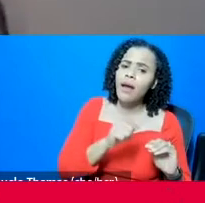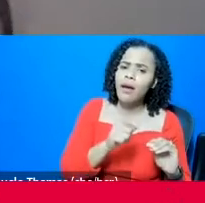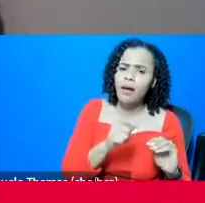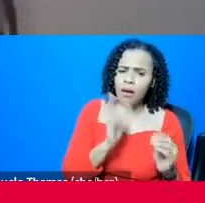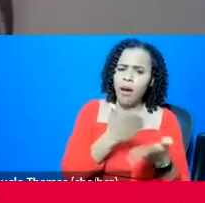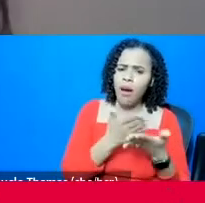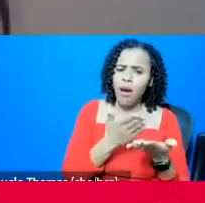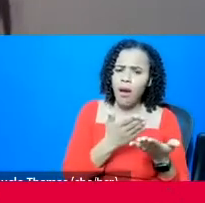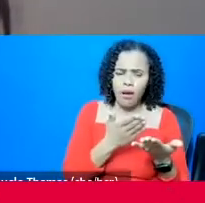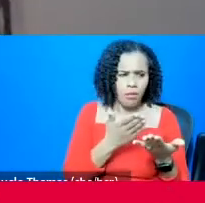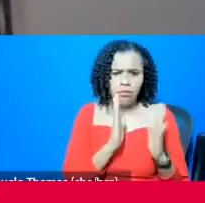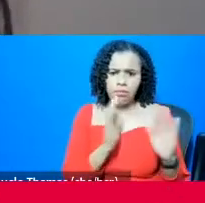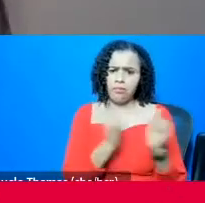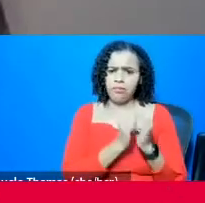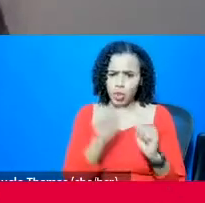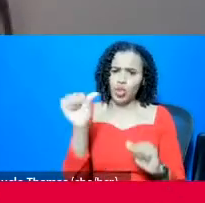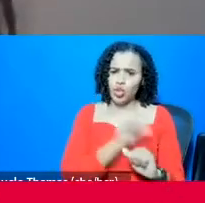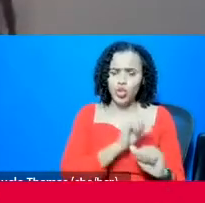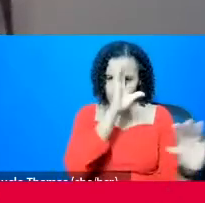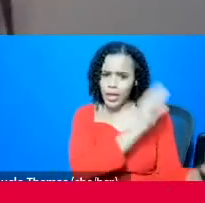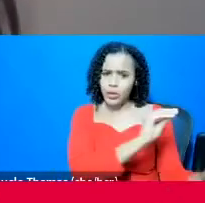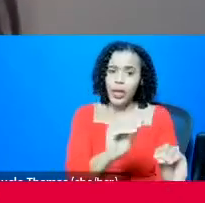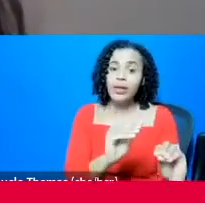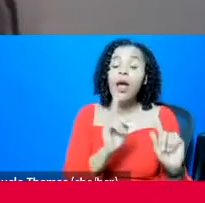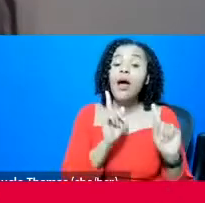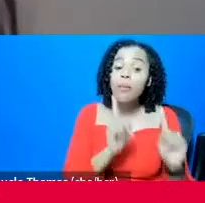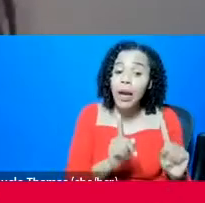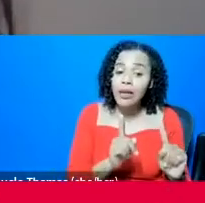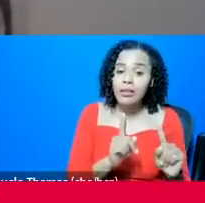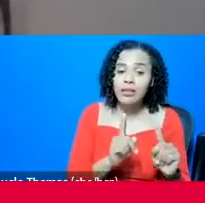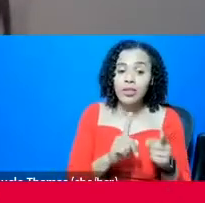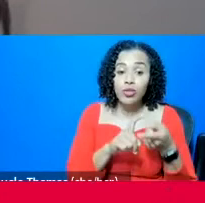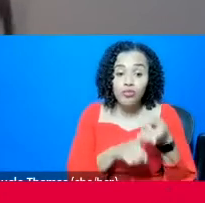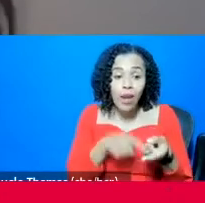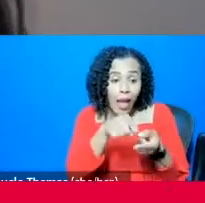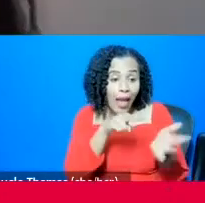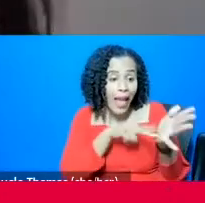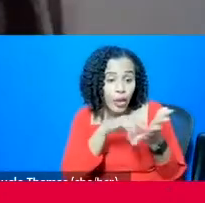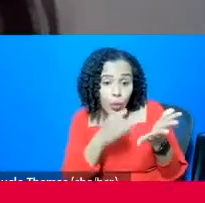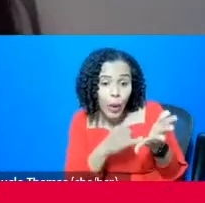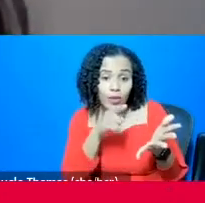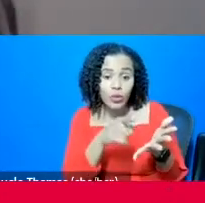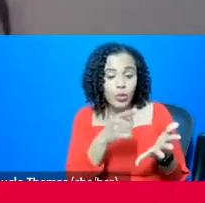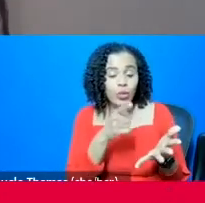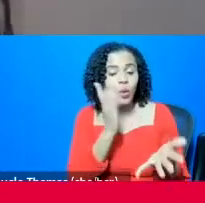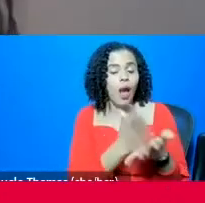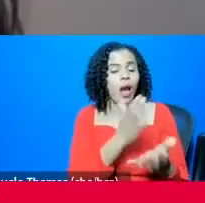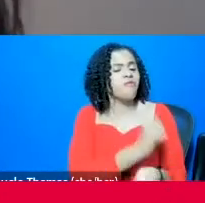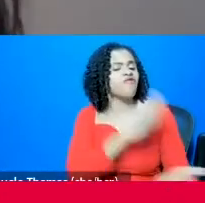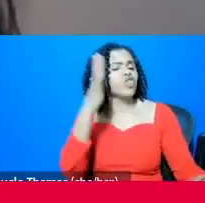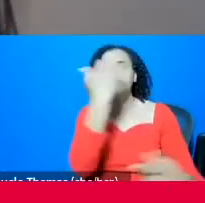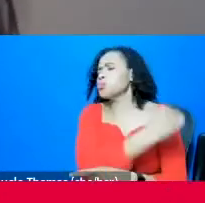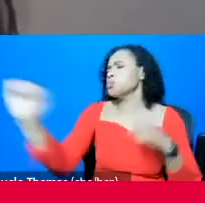100% like do that totally. But I would caution against relying on a students' union for liberation, for liberatory practices, or